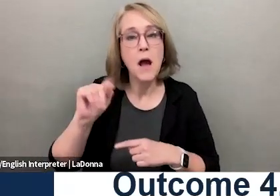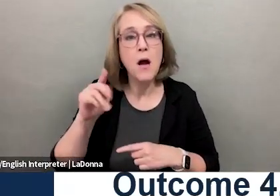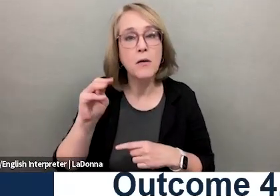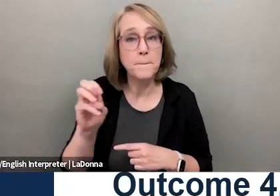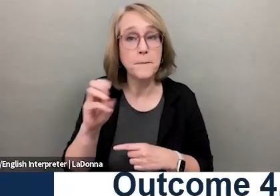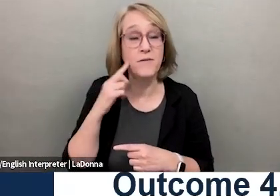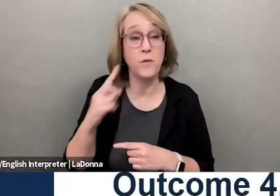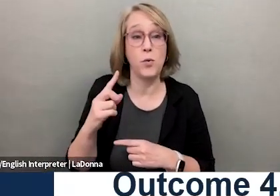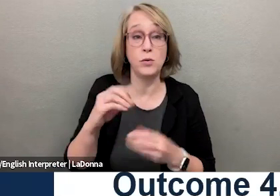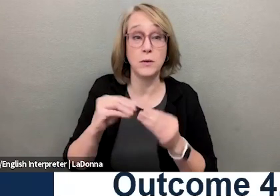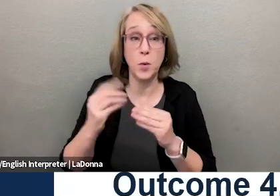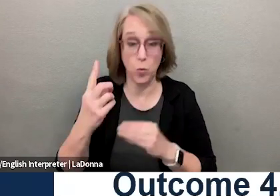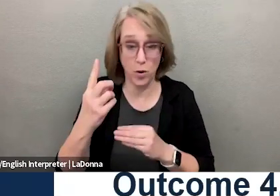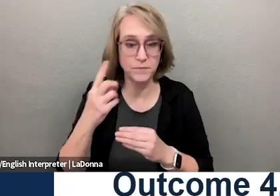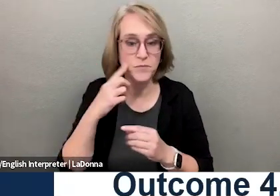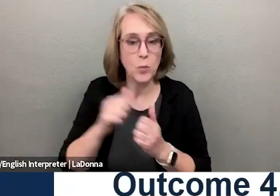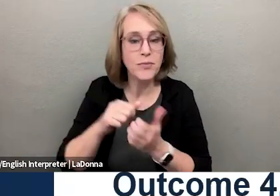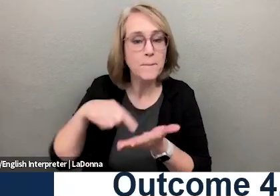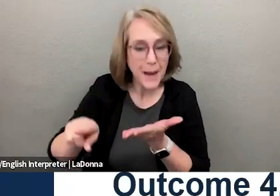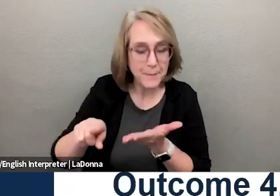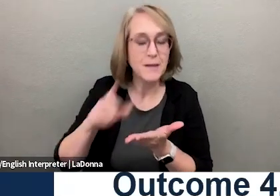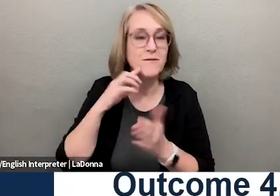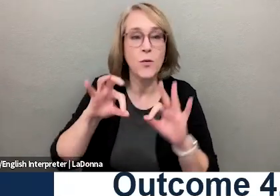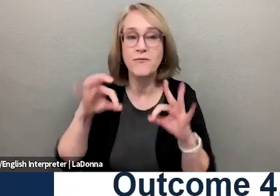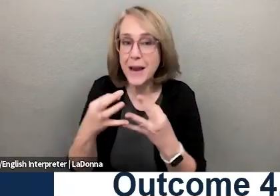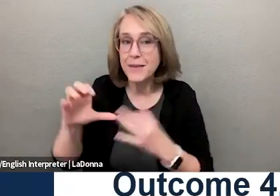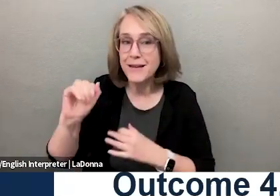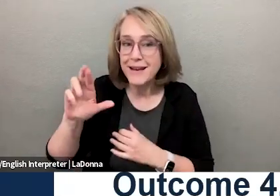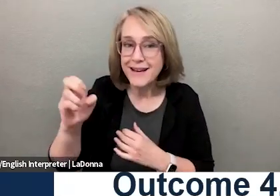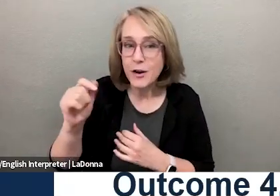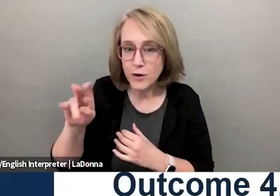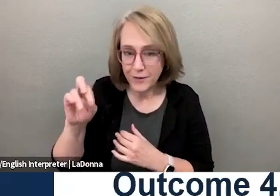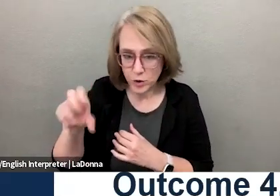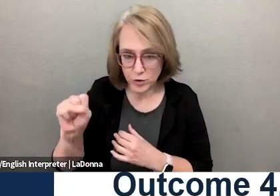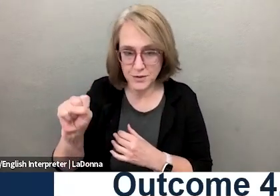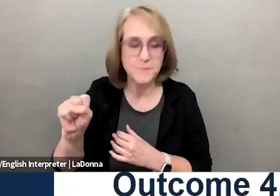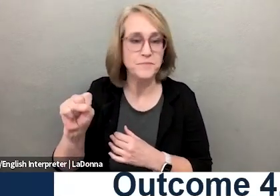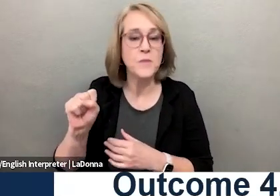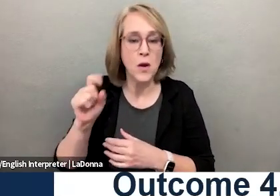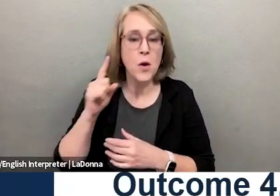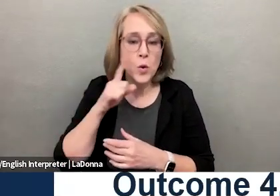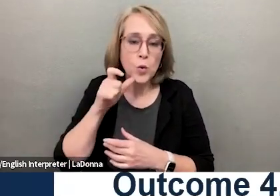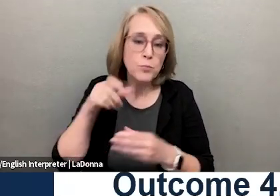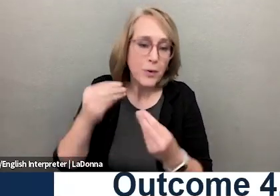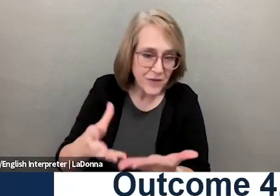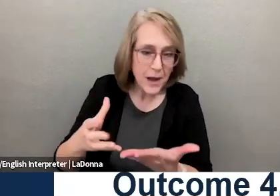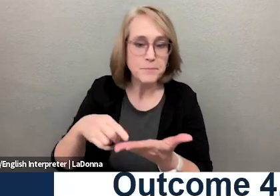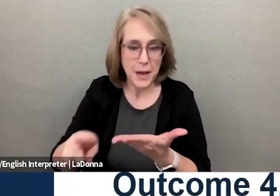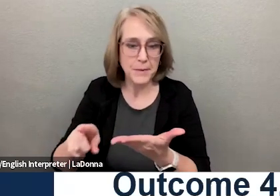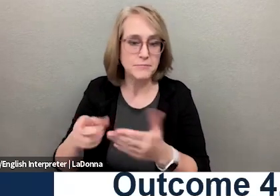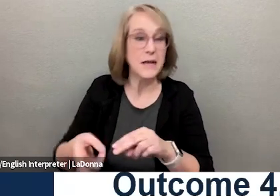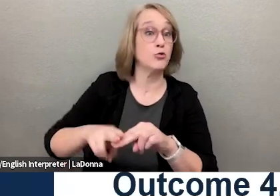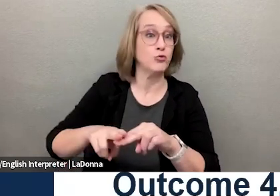payment through increased investment in Medicaid and Medicare programs that support consumer-directed care, which will